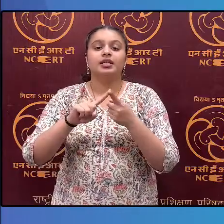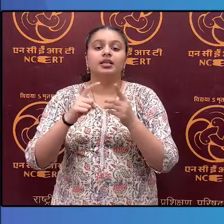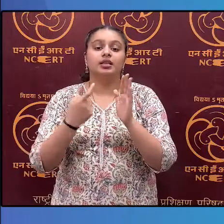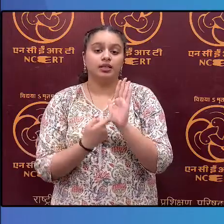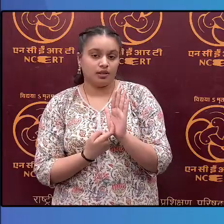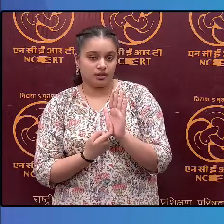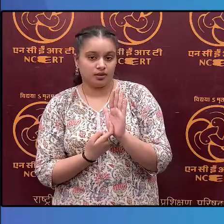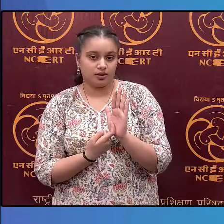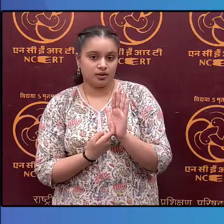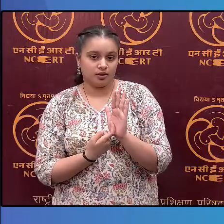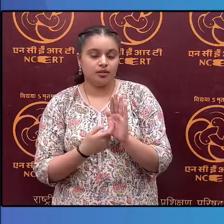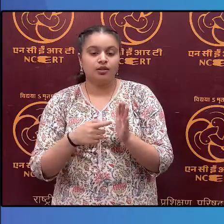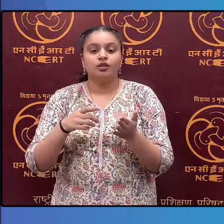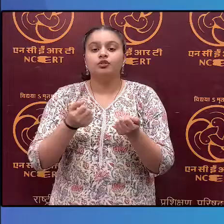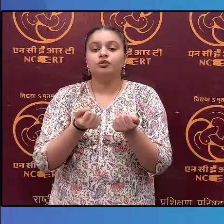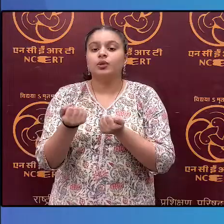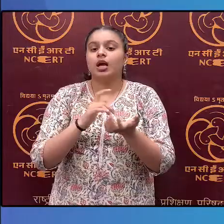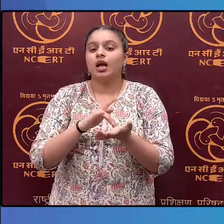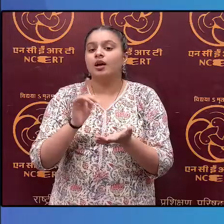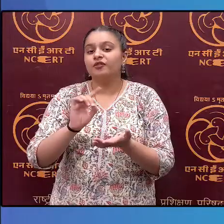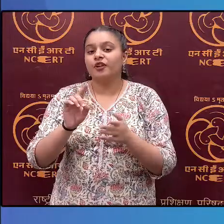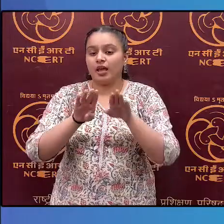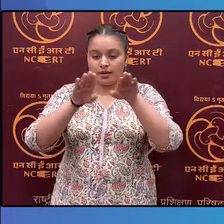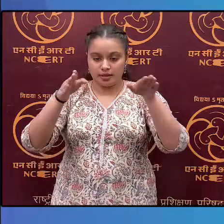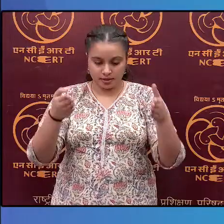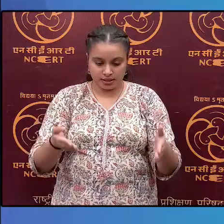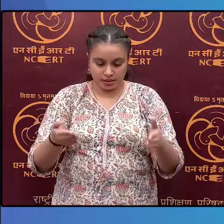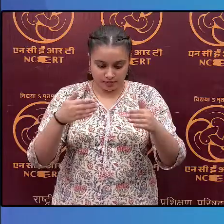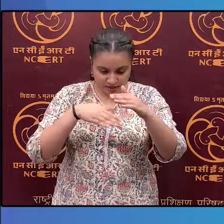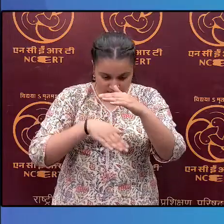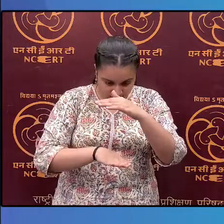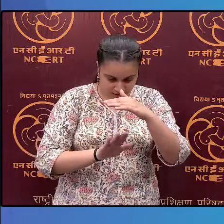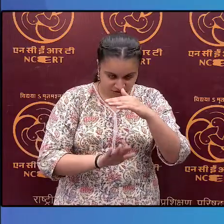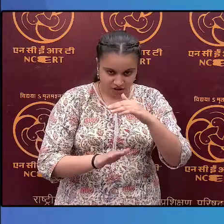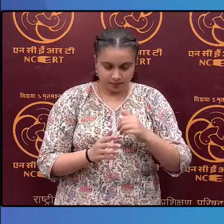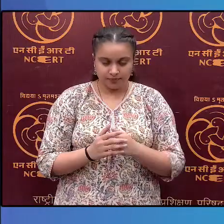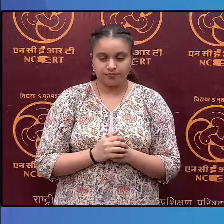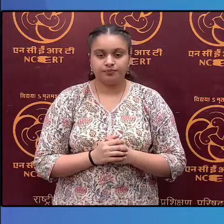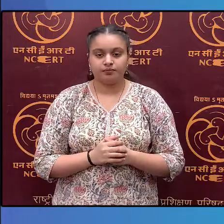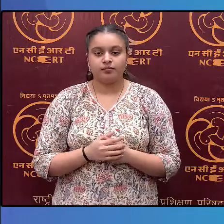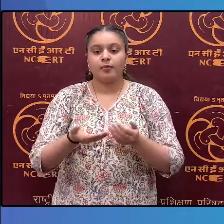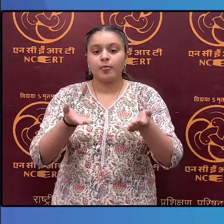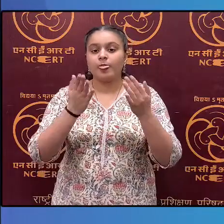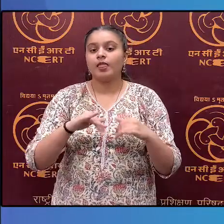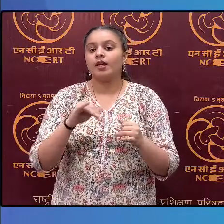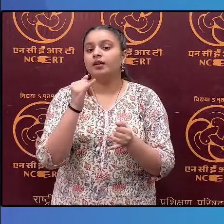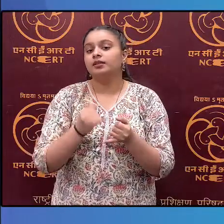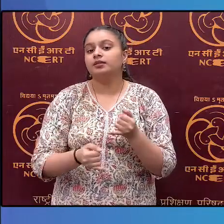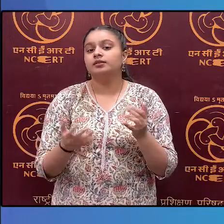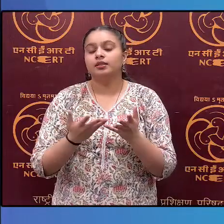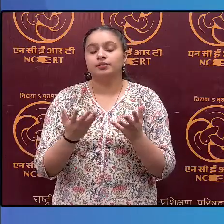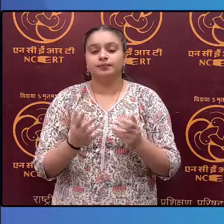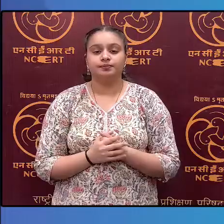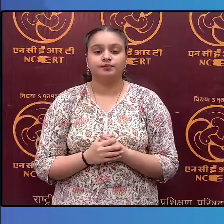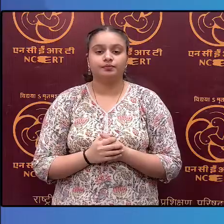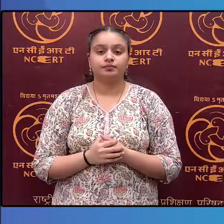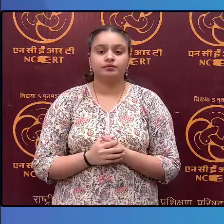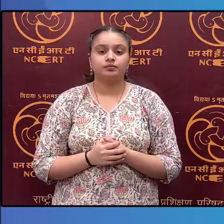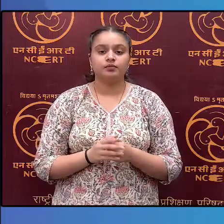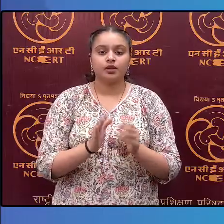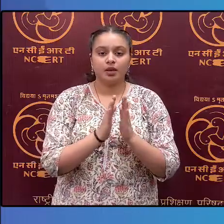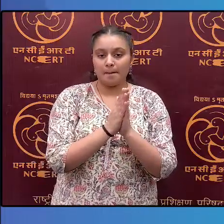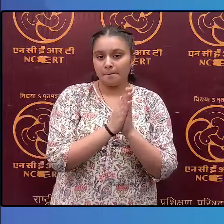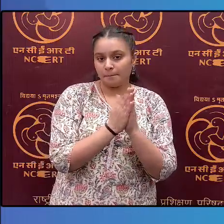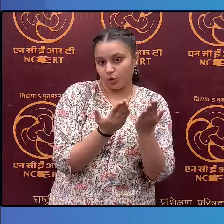the car is under the table. Next one is, and the last one for this is the